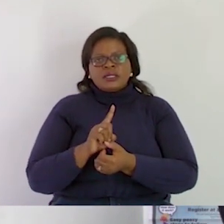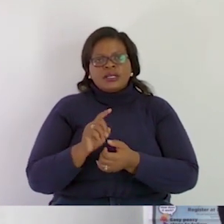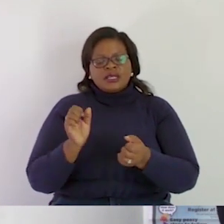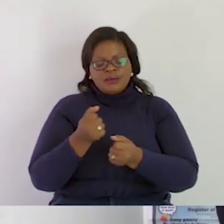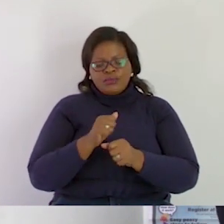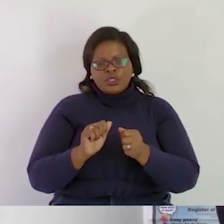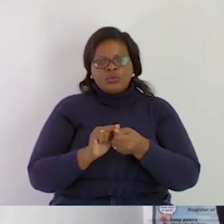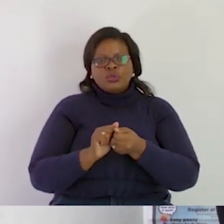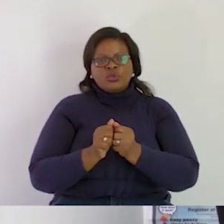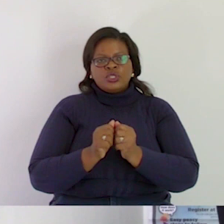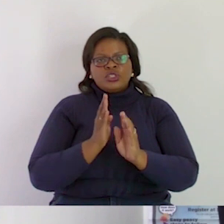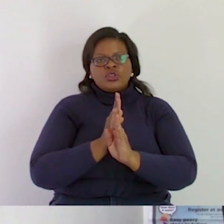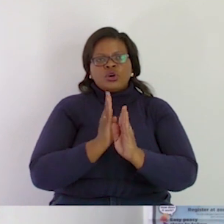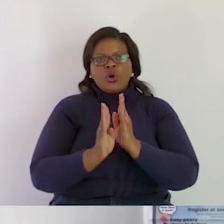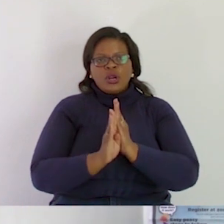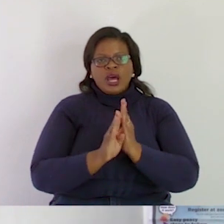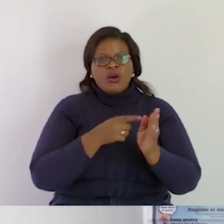about where do you start.